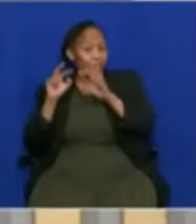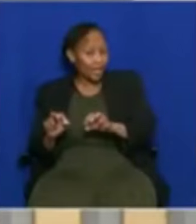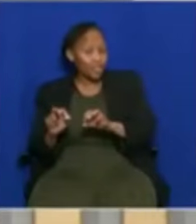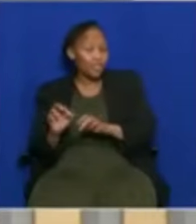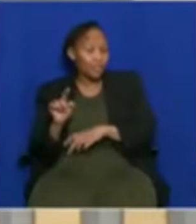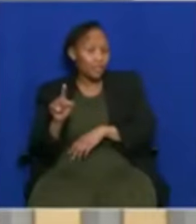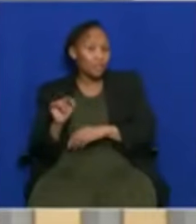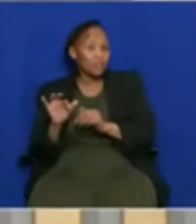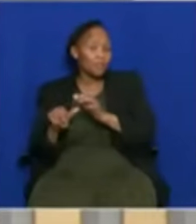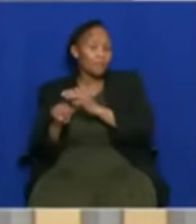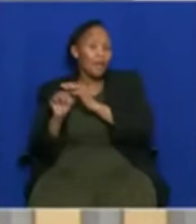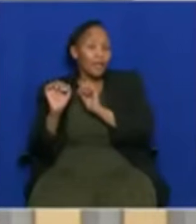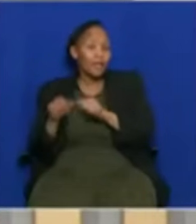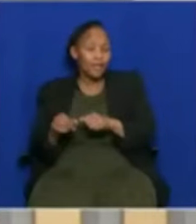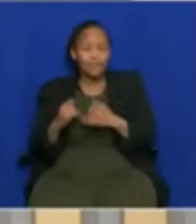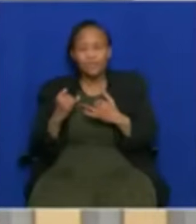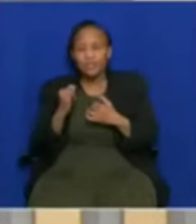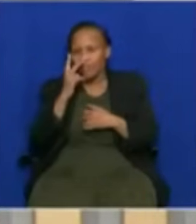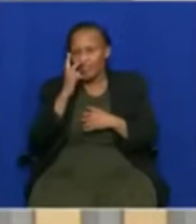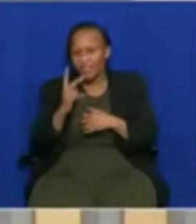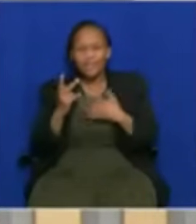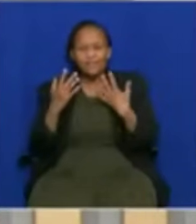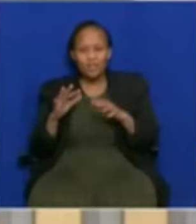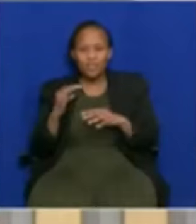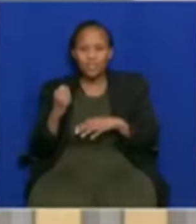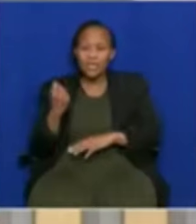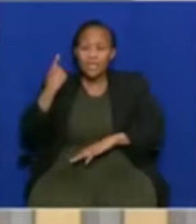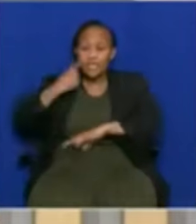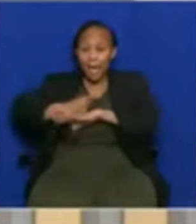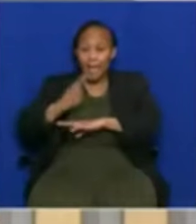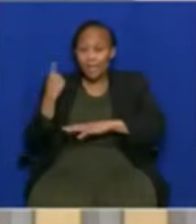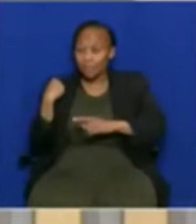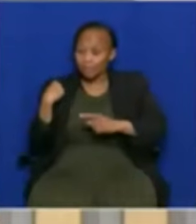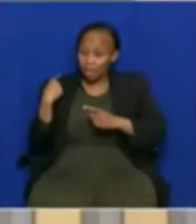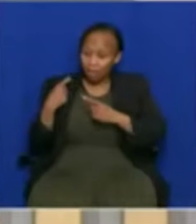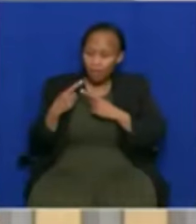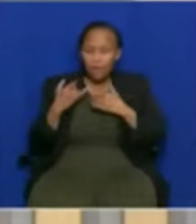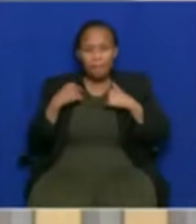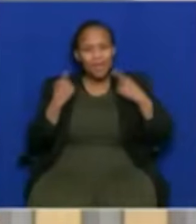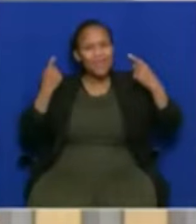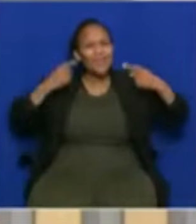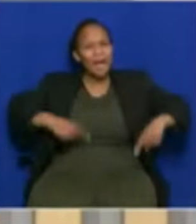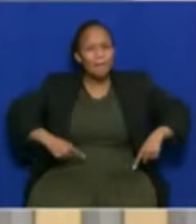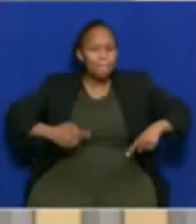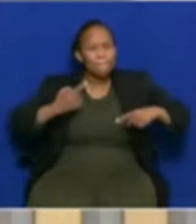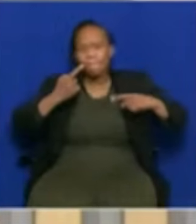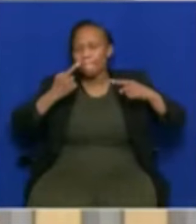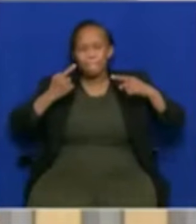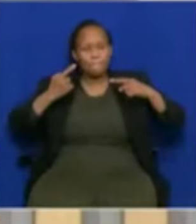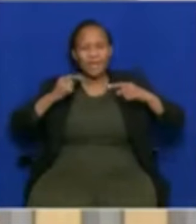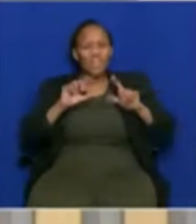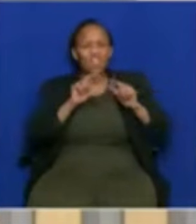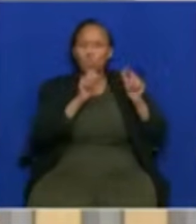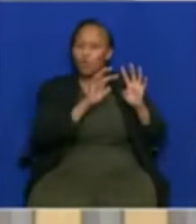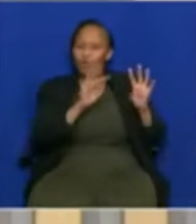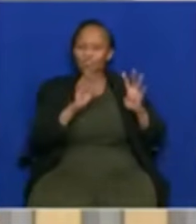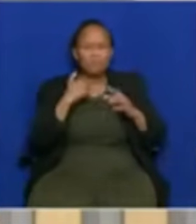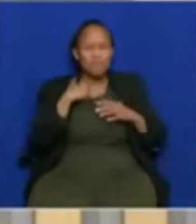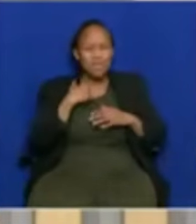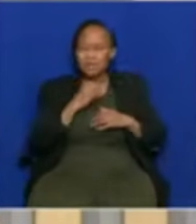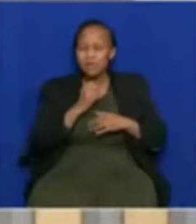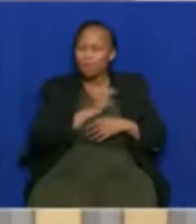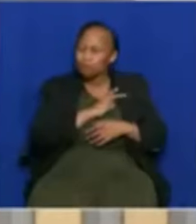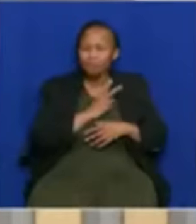throughout the couple of days that I've been here, I've been at pains trying to explain something from people that will